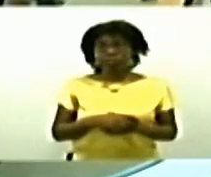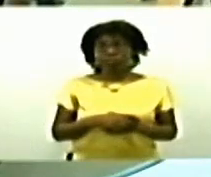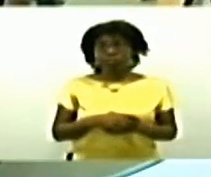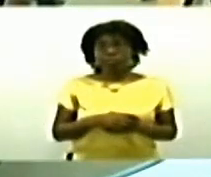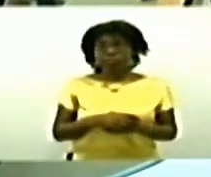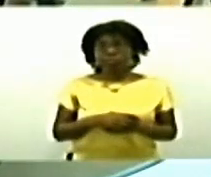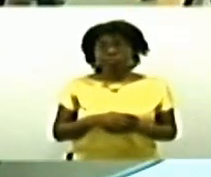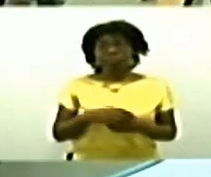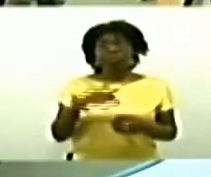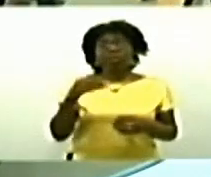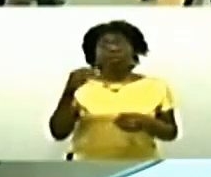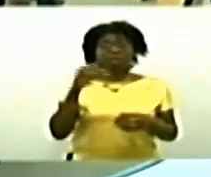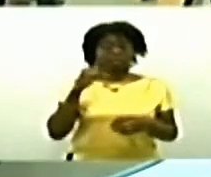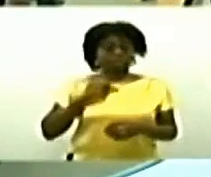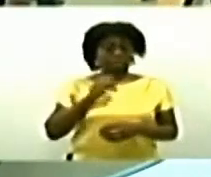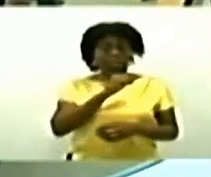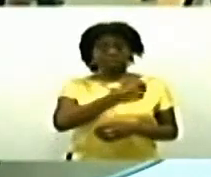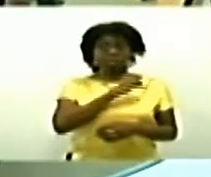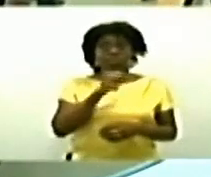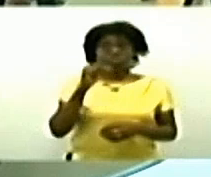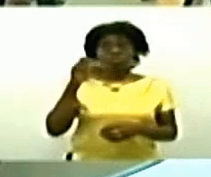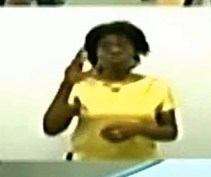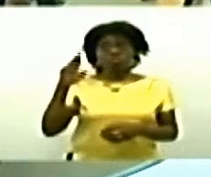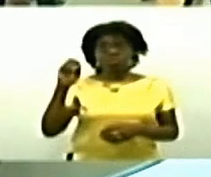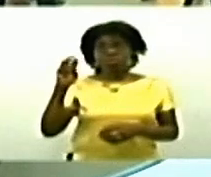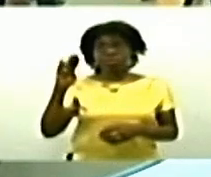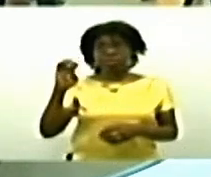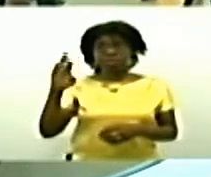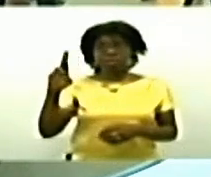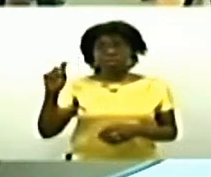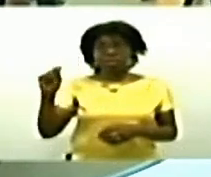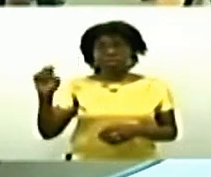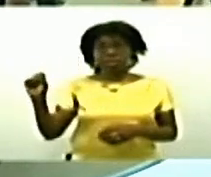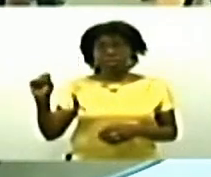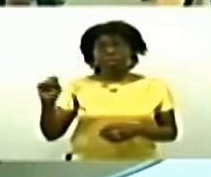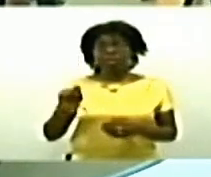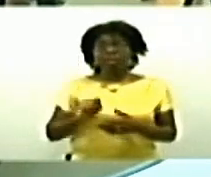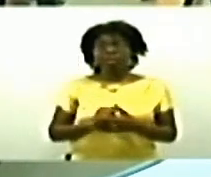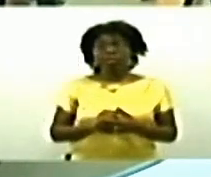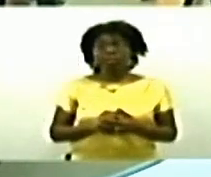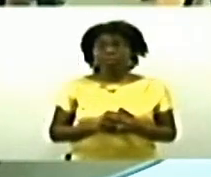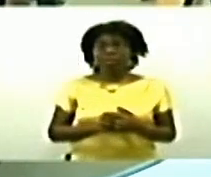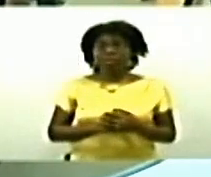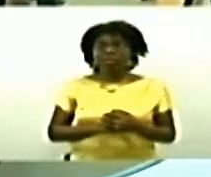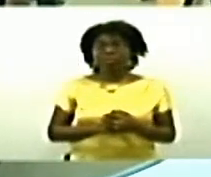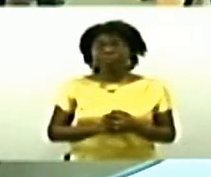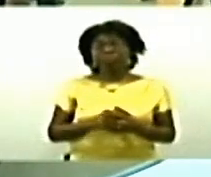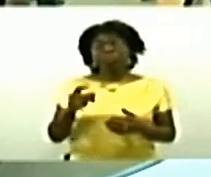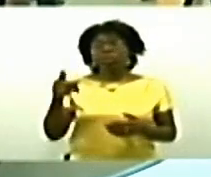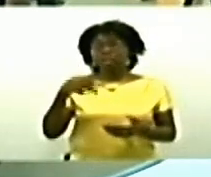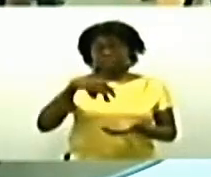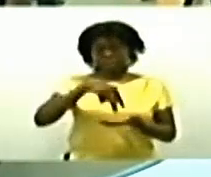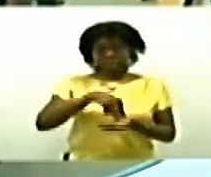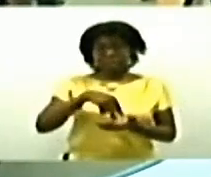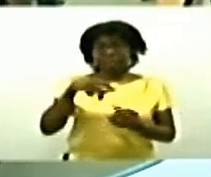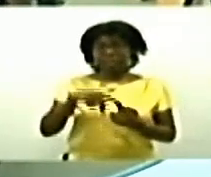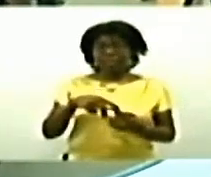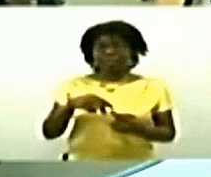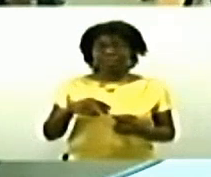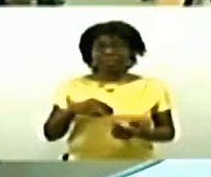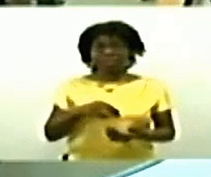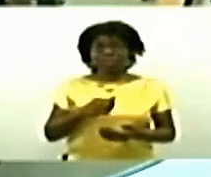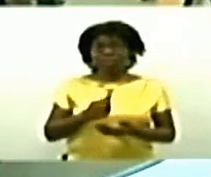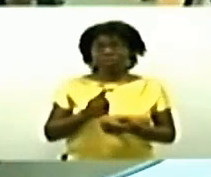Senator Roberts? Thank you, Mr. President. I stand to support the bill.